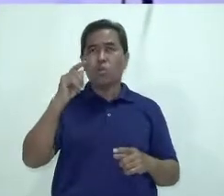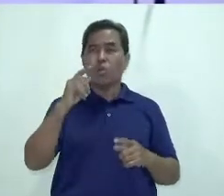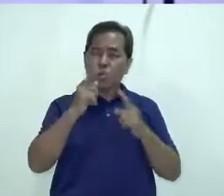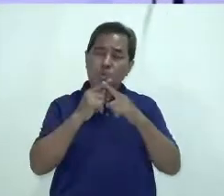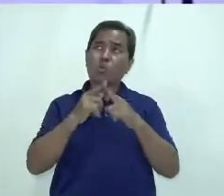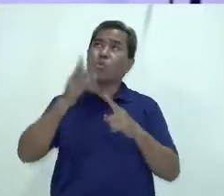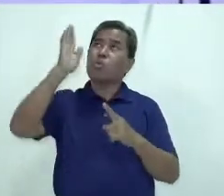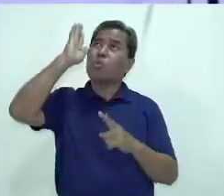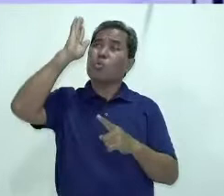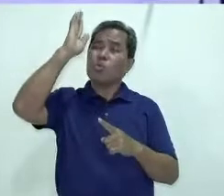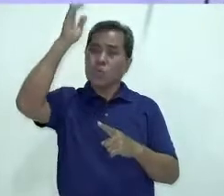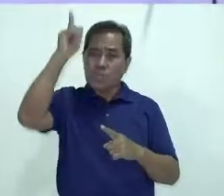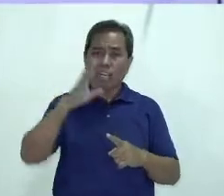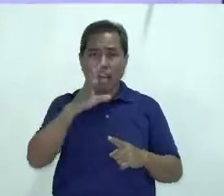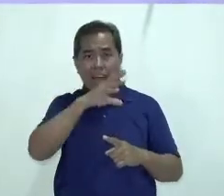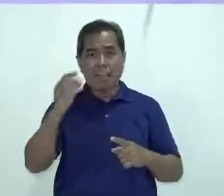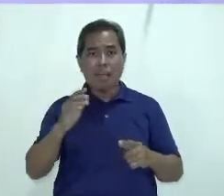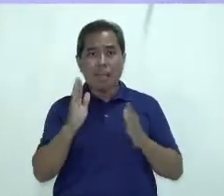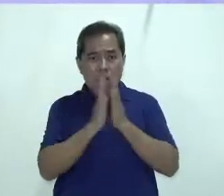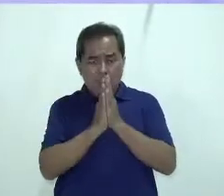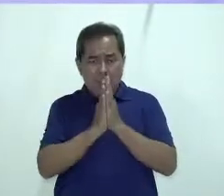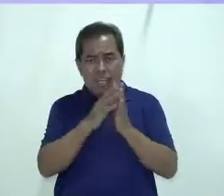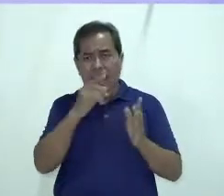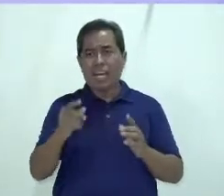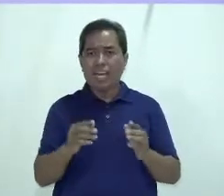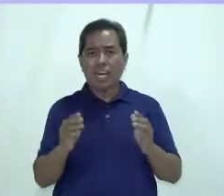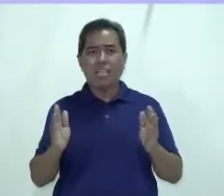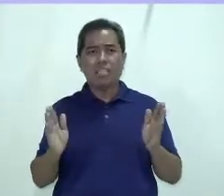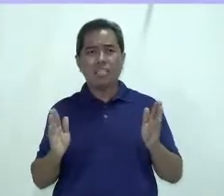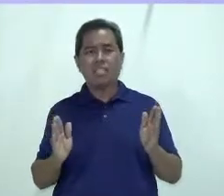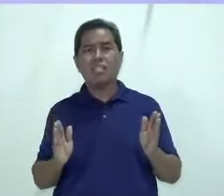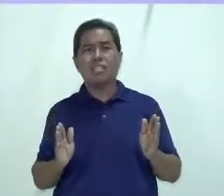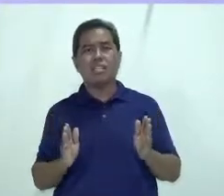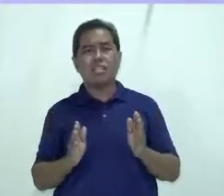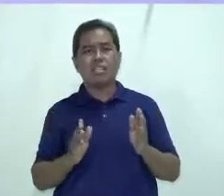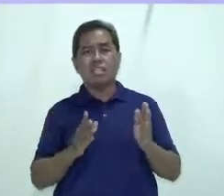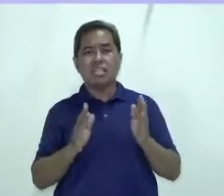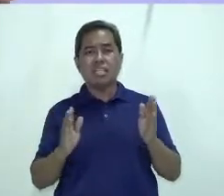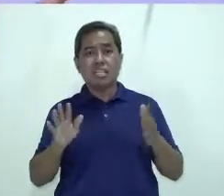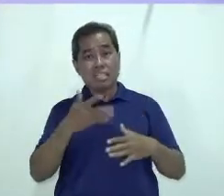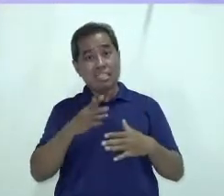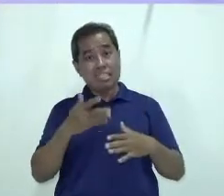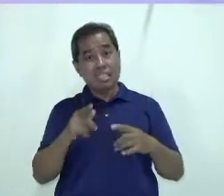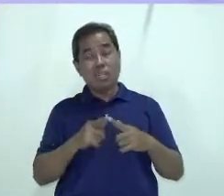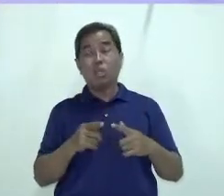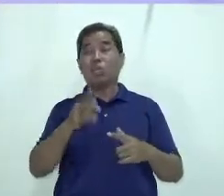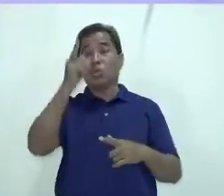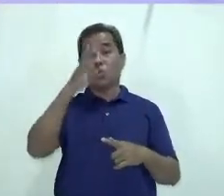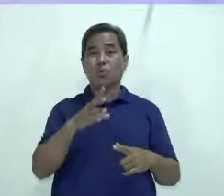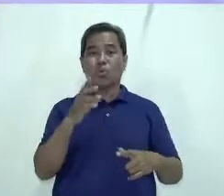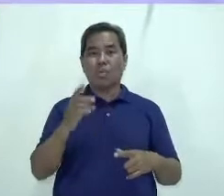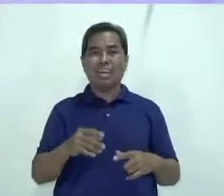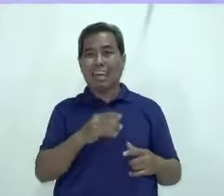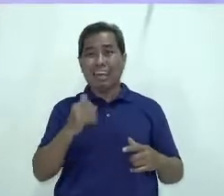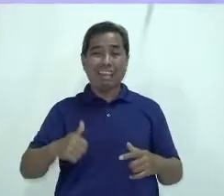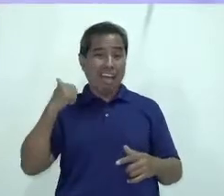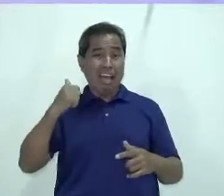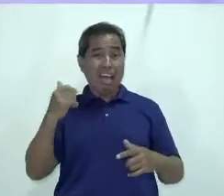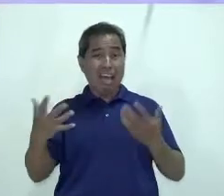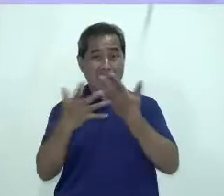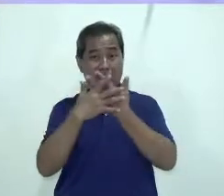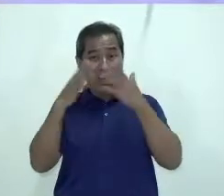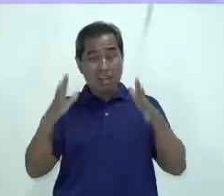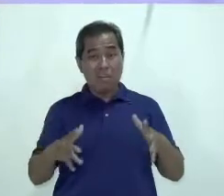praying and singing to God. Well, obviously, there's nothing else to do. There's no internet. There's no Wi-Fi,